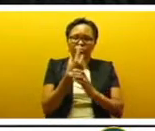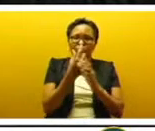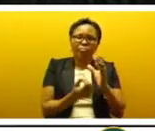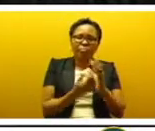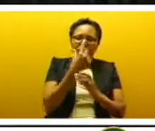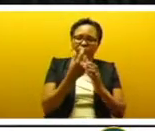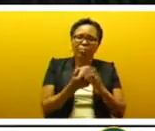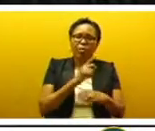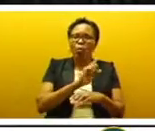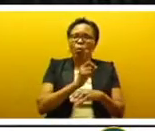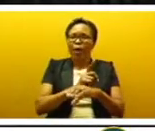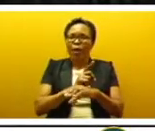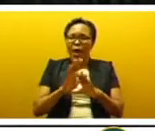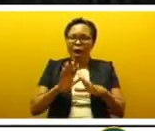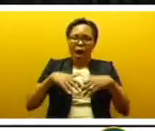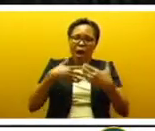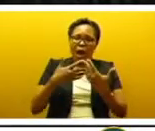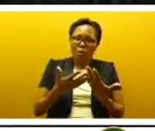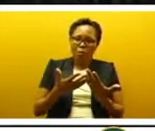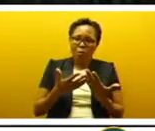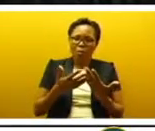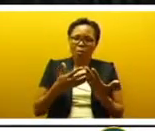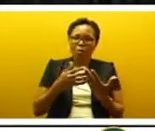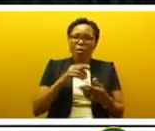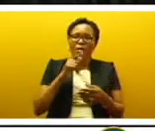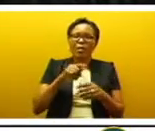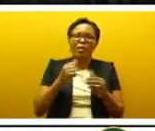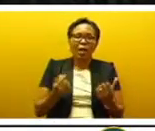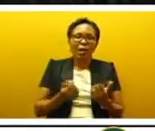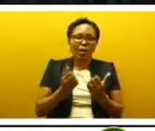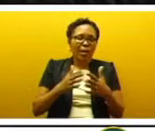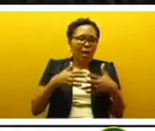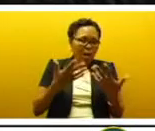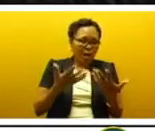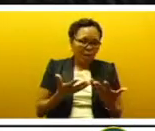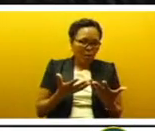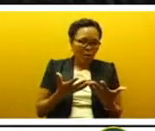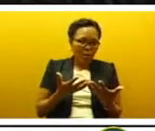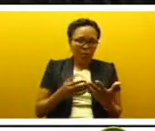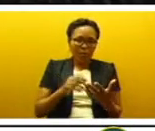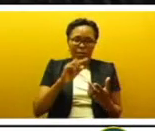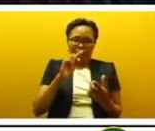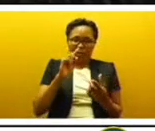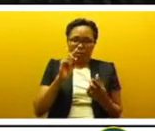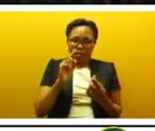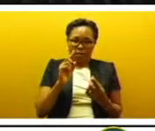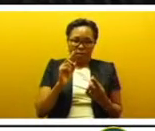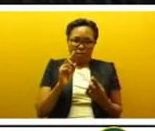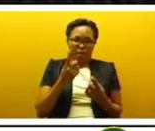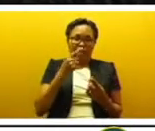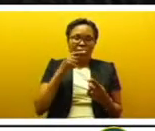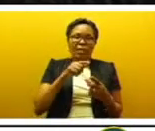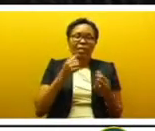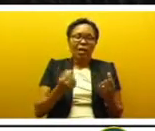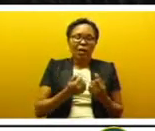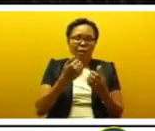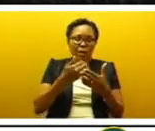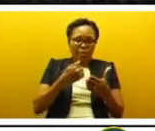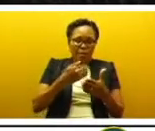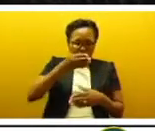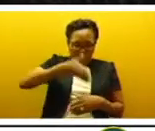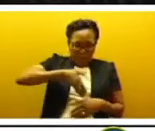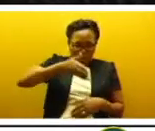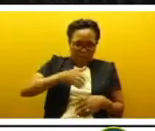how? When did this happen? It first happened just before midnight or 9th of